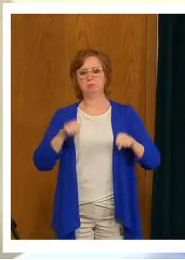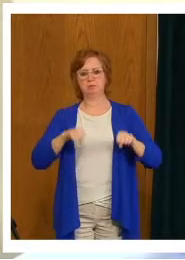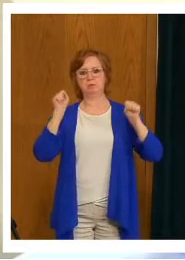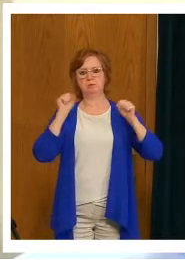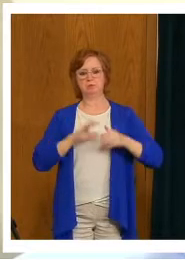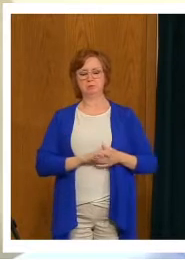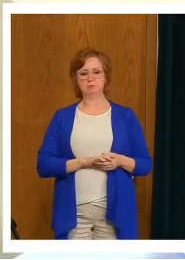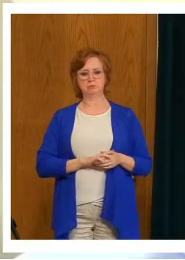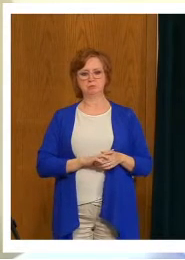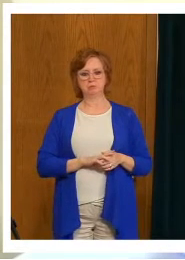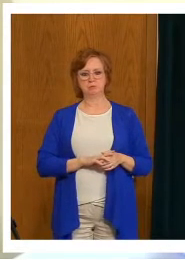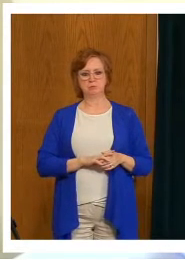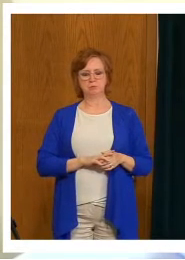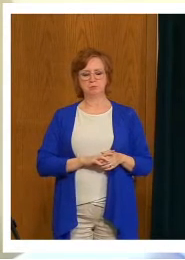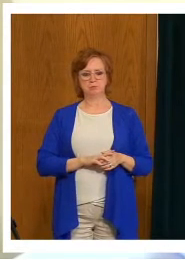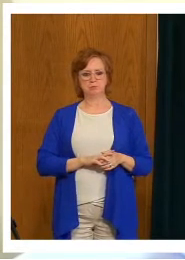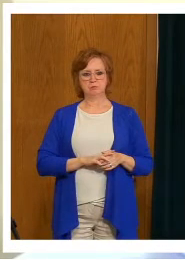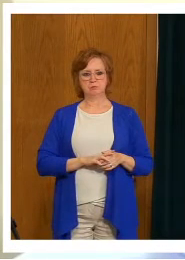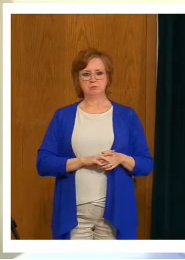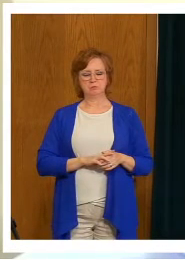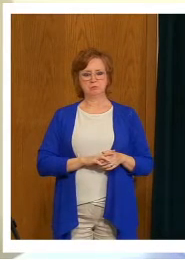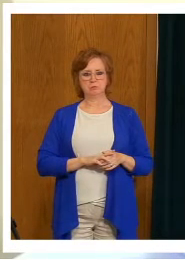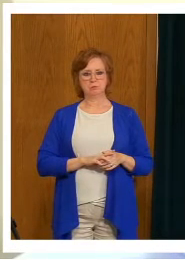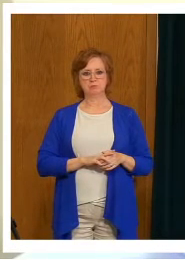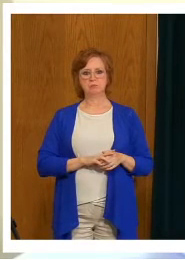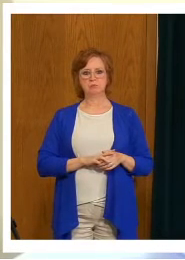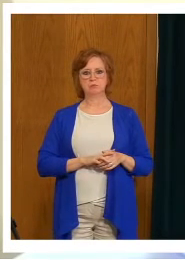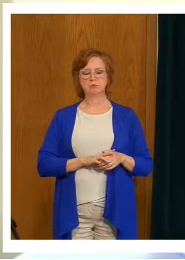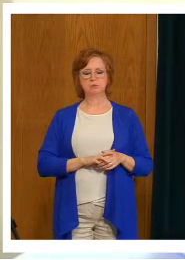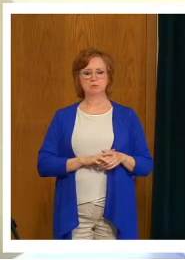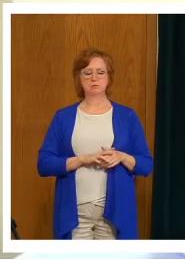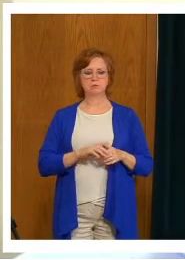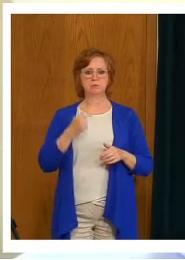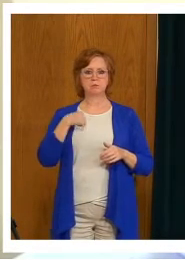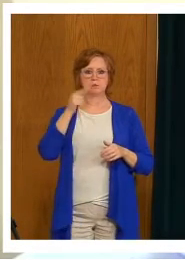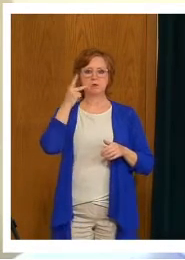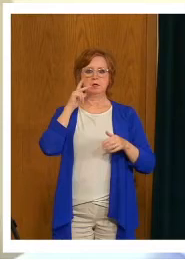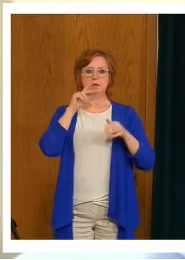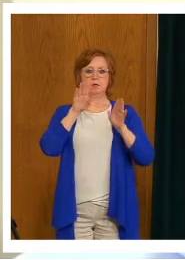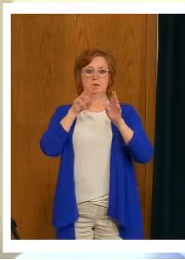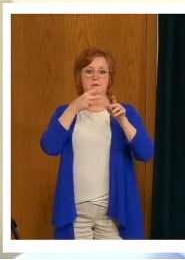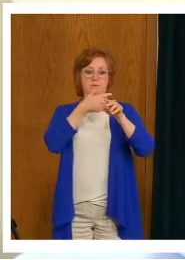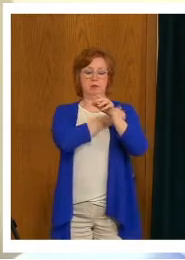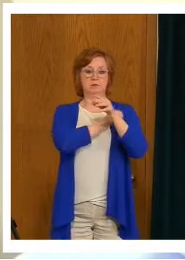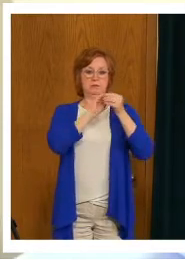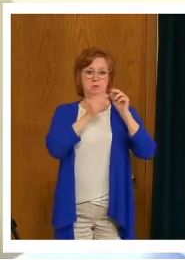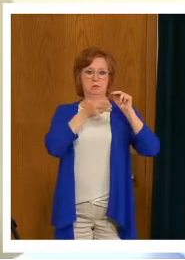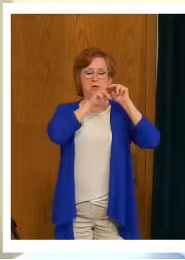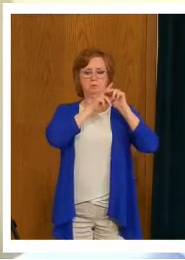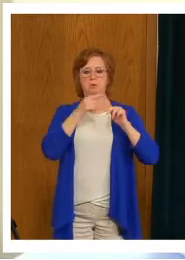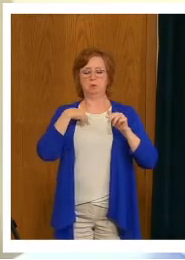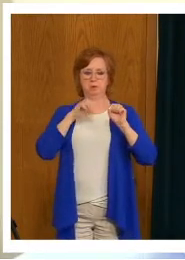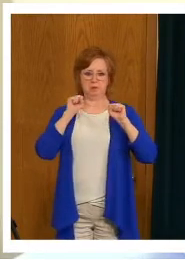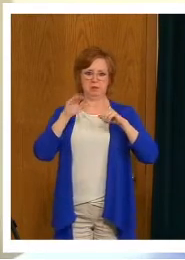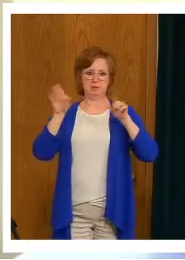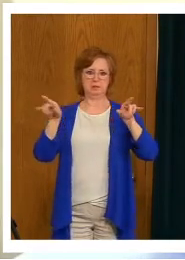our vaccination rates continue to go up, all of us can enter step 1 of the reopening plan. Thank